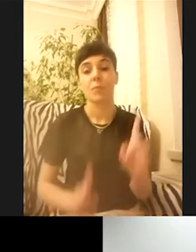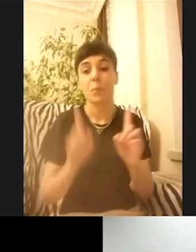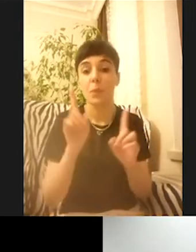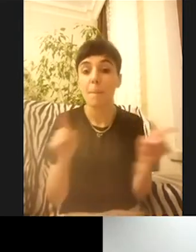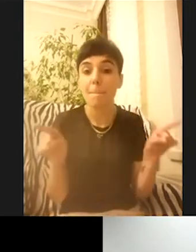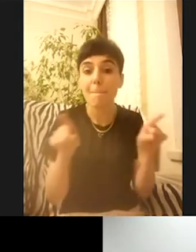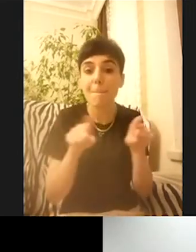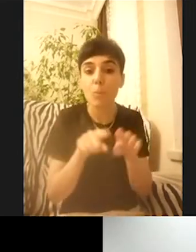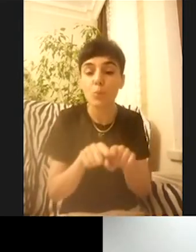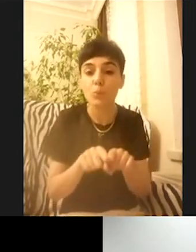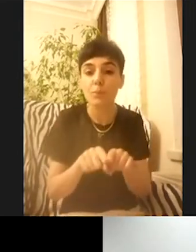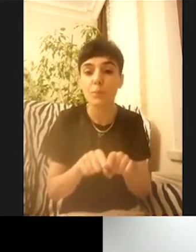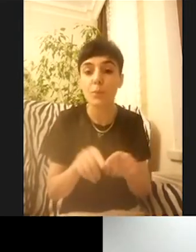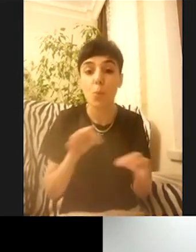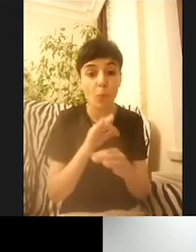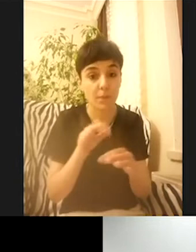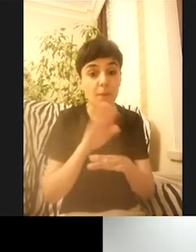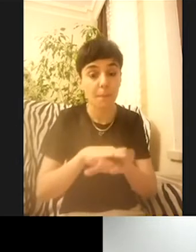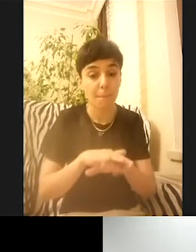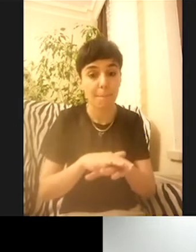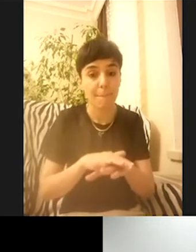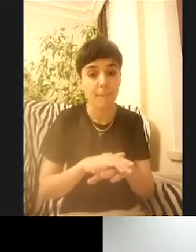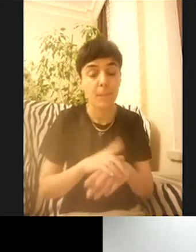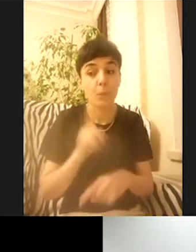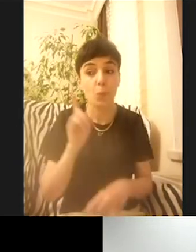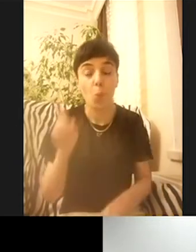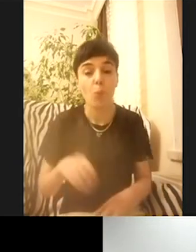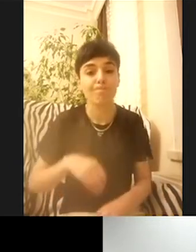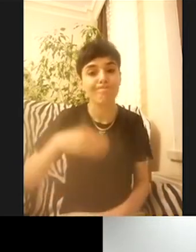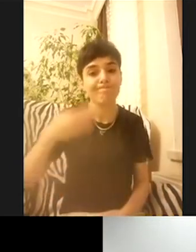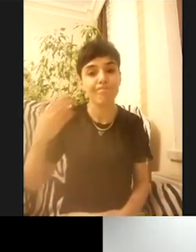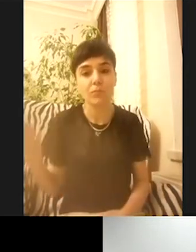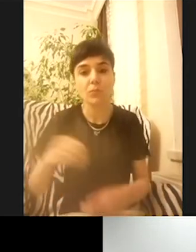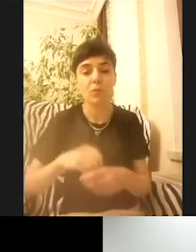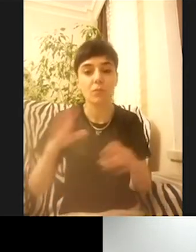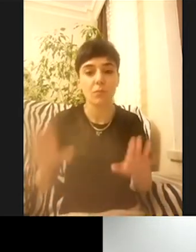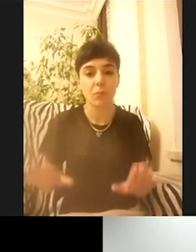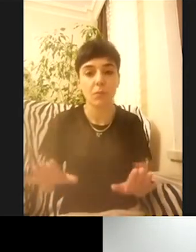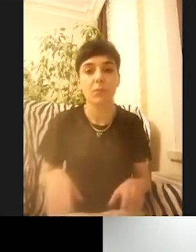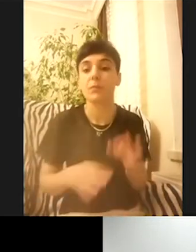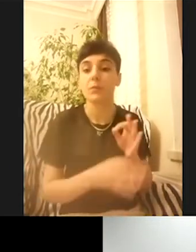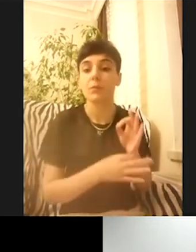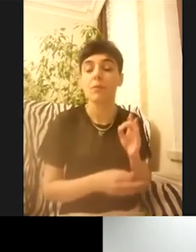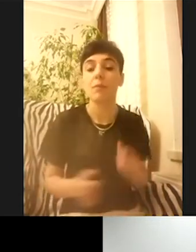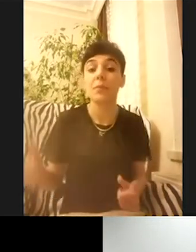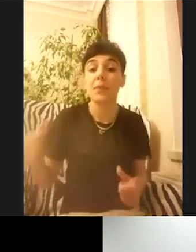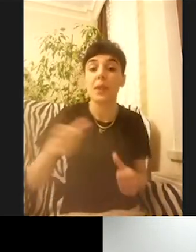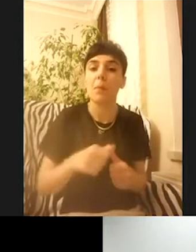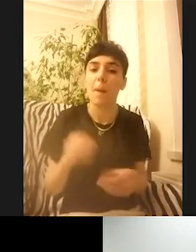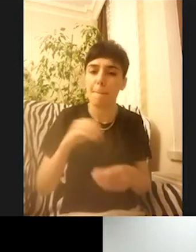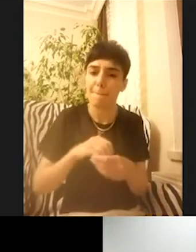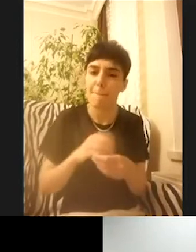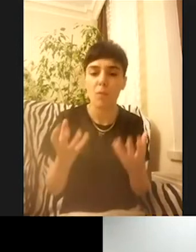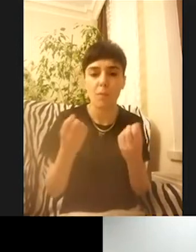who are excluded from the nightlife, which of course are very many people, but one of the aspects, of course, is disability,